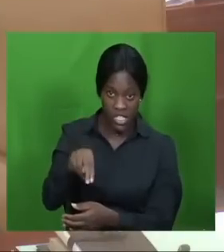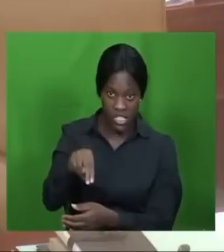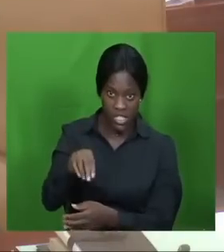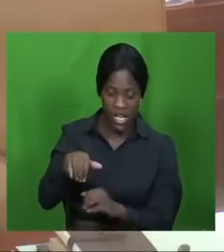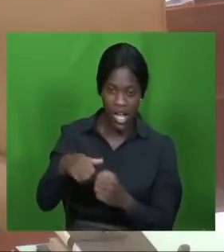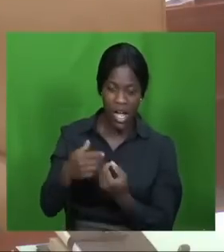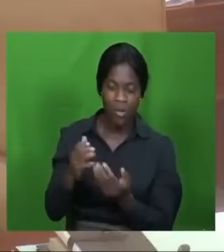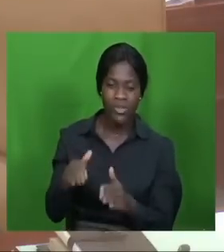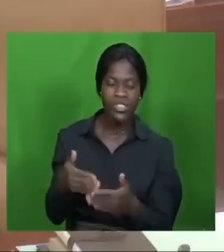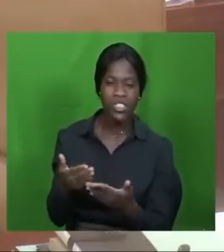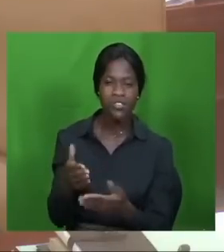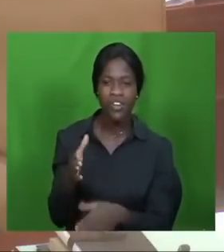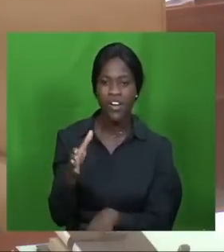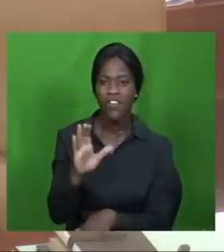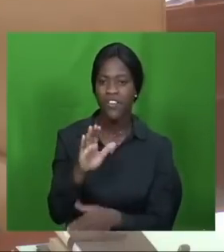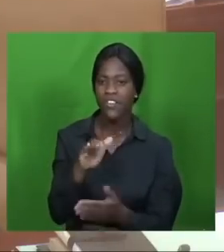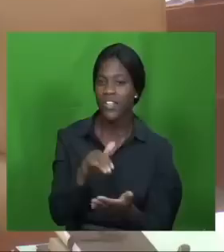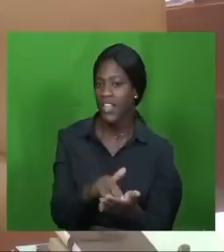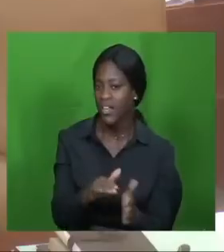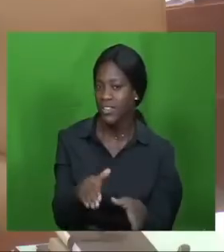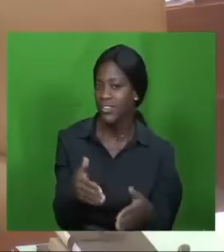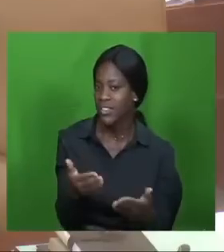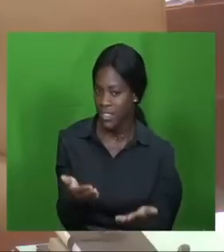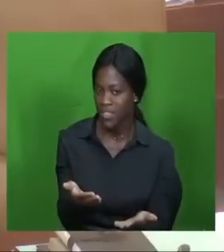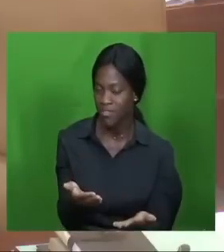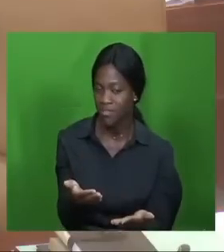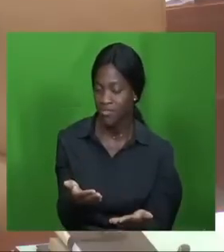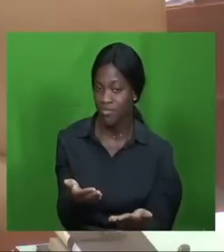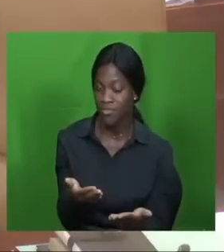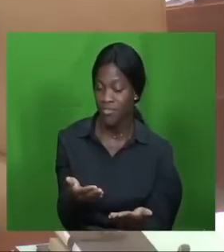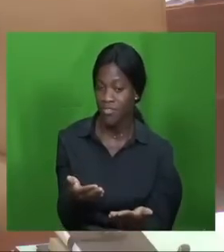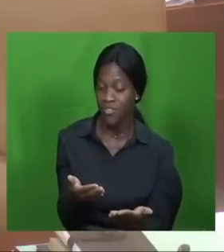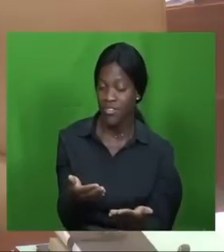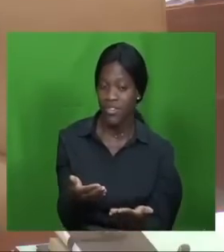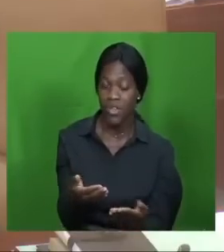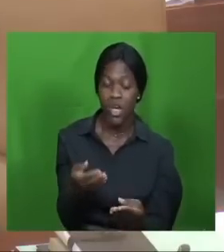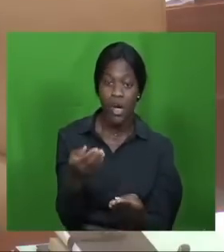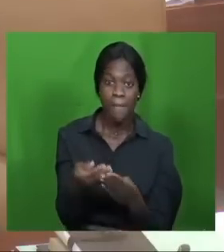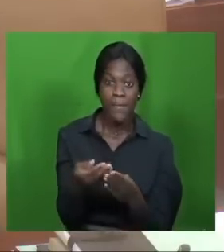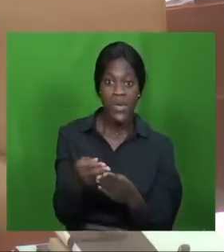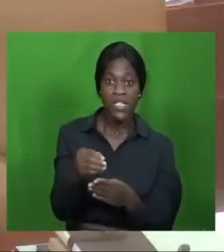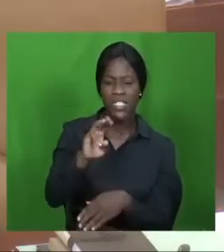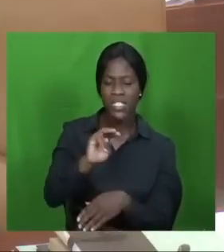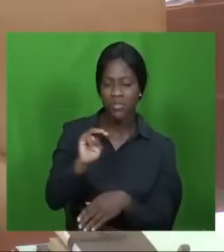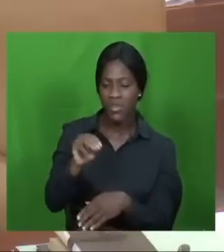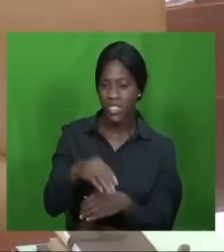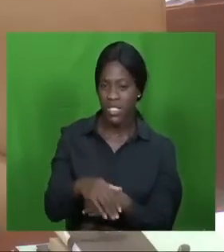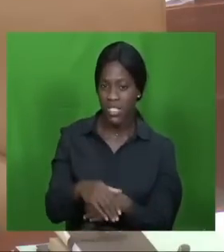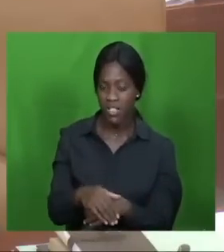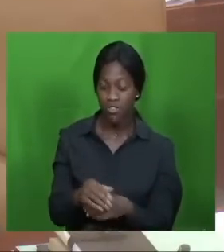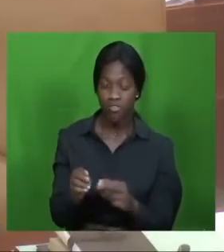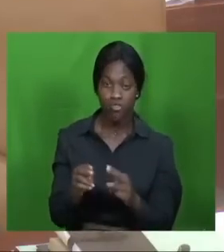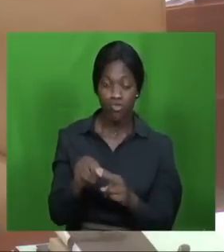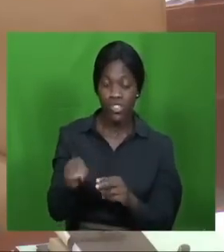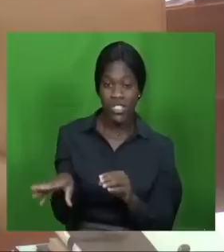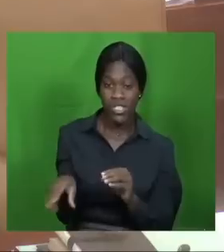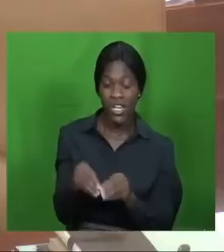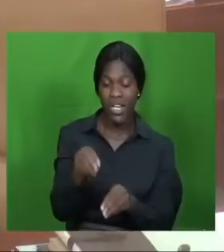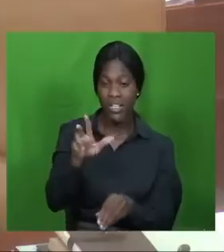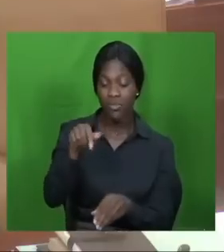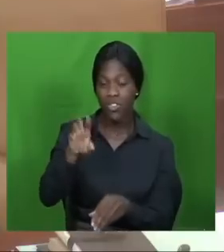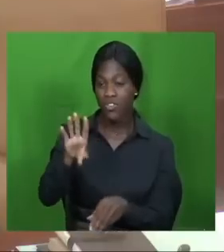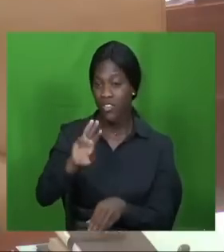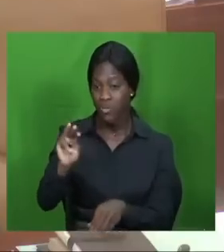only 500,000. Their original budget was 6 million. So there's an outstanding 5 million which should